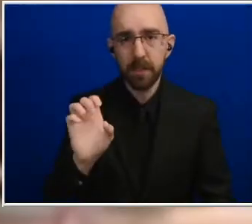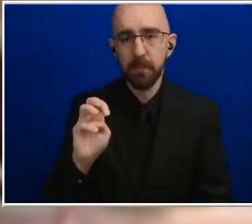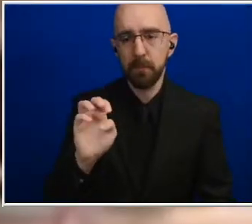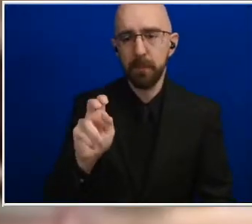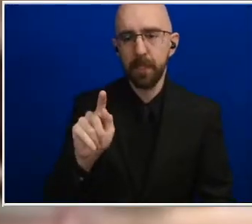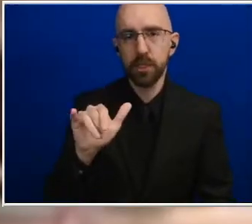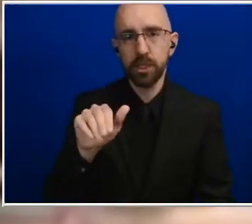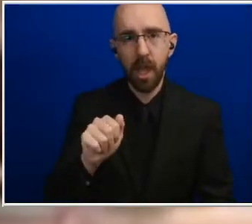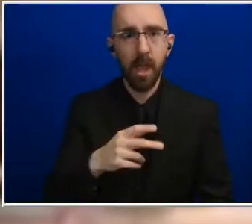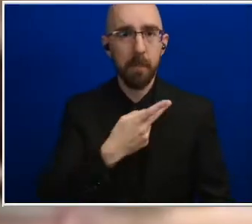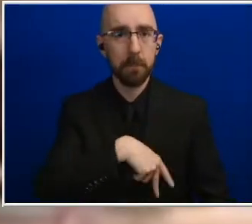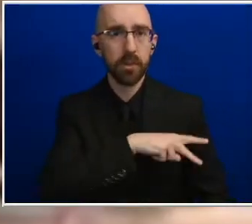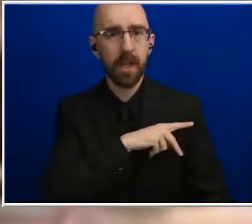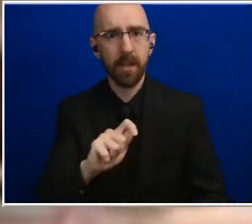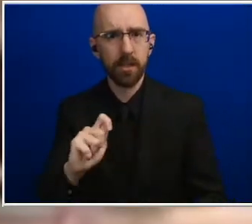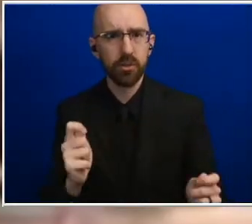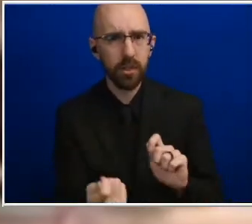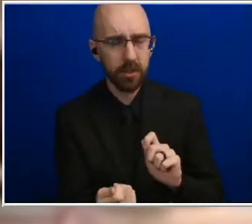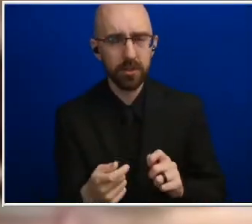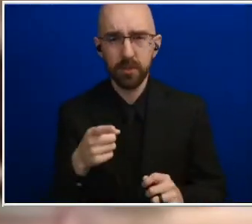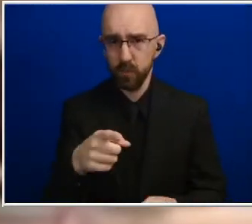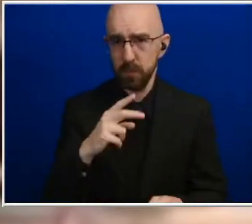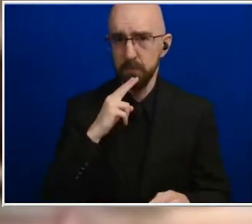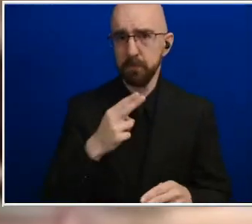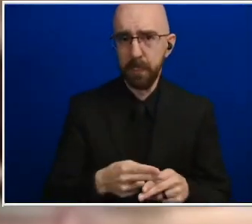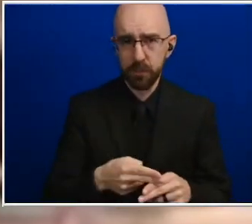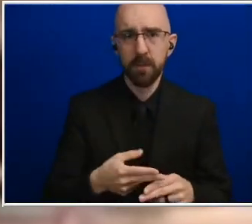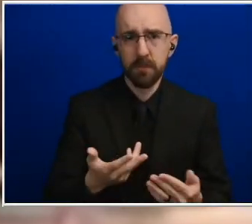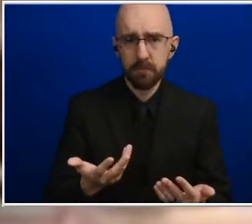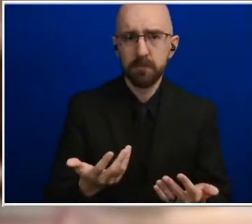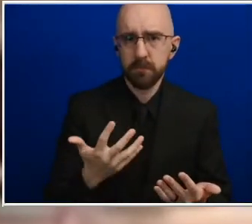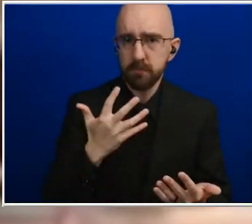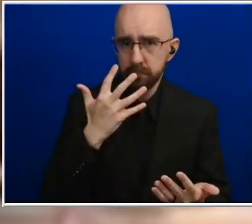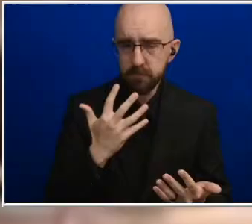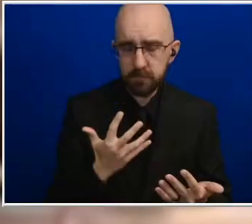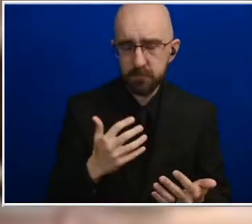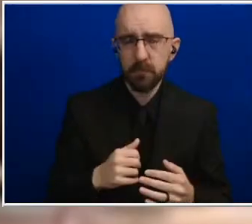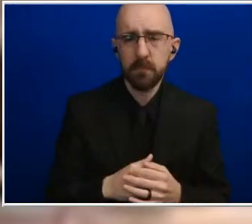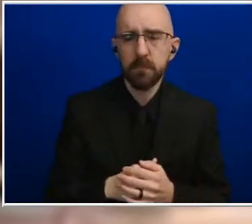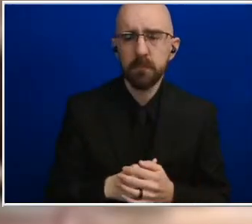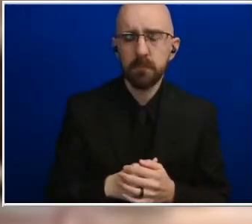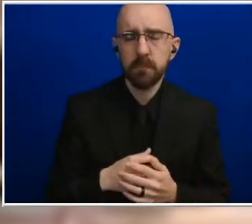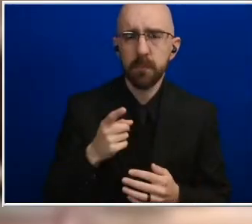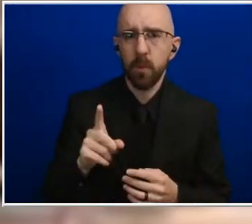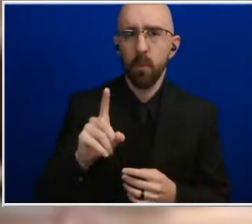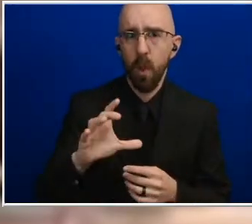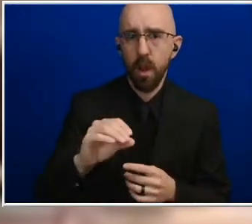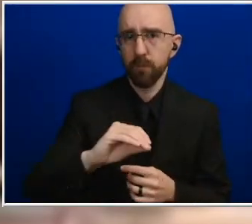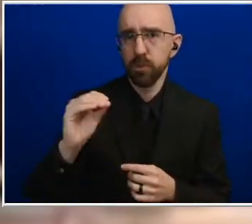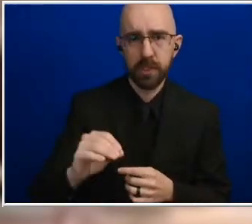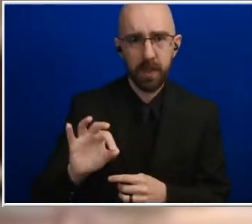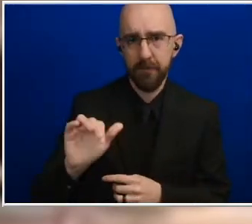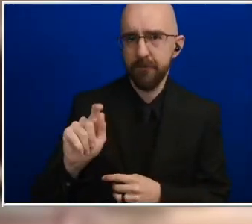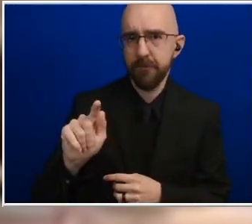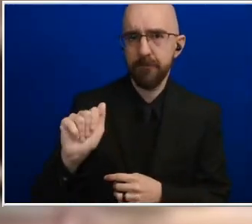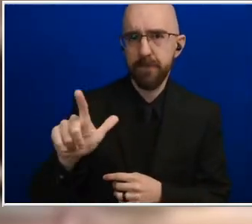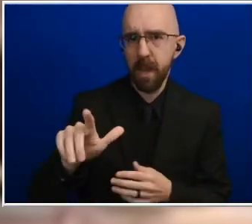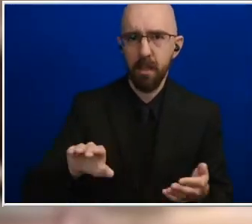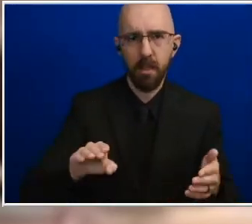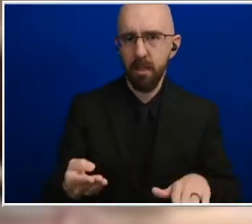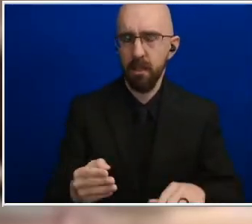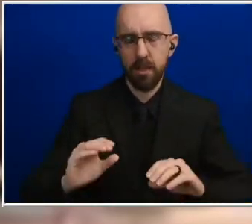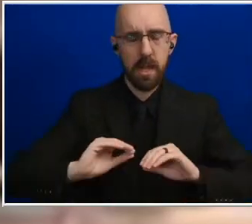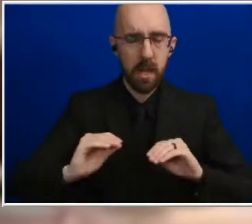personality changes. And as you mentioned, and unfortunately, it is 100% fatal. There is nothing you can